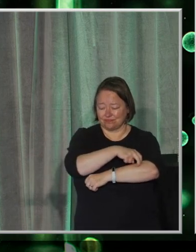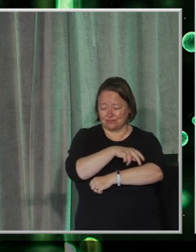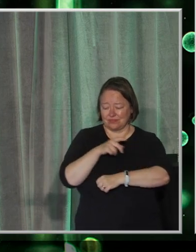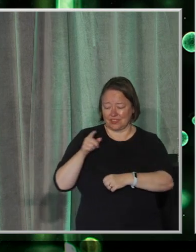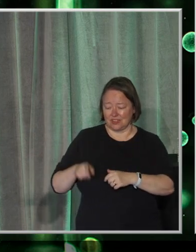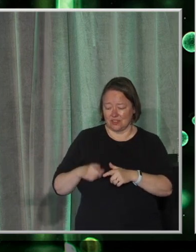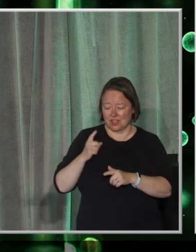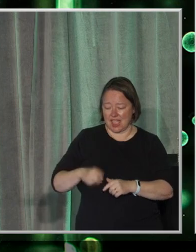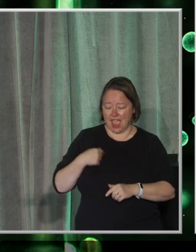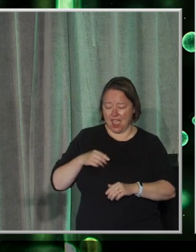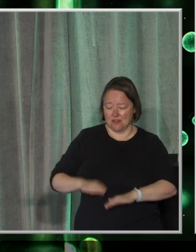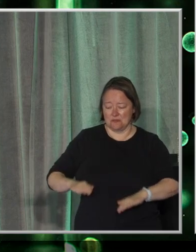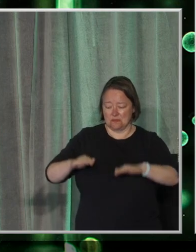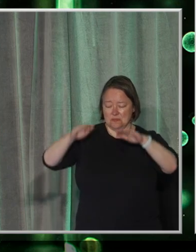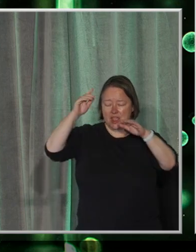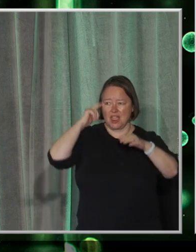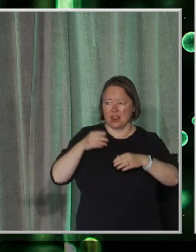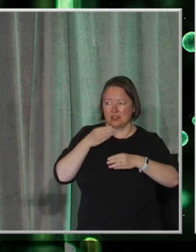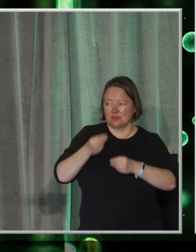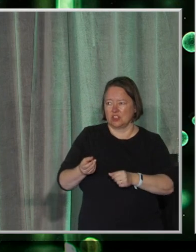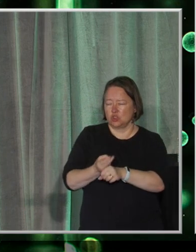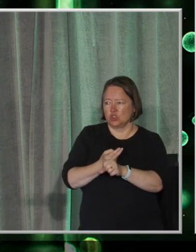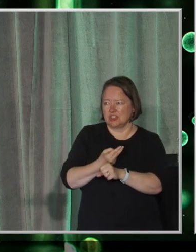system to grow feeds for the insects. Next.